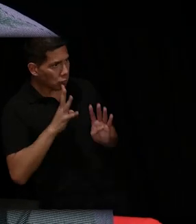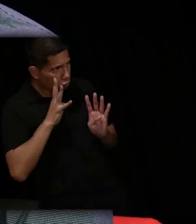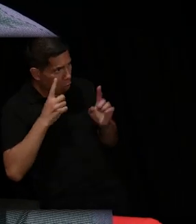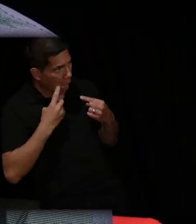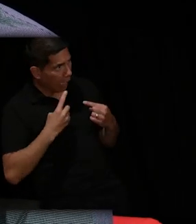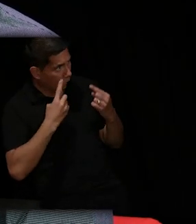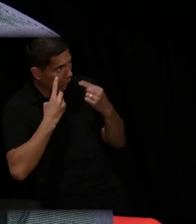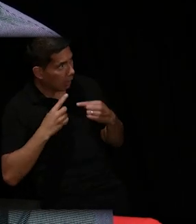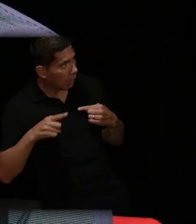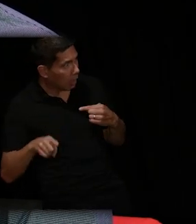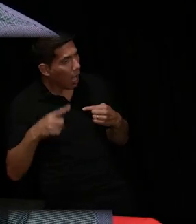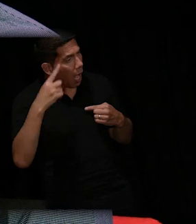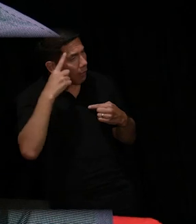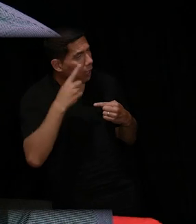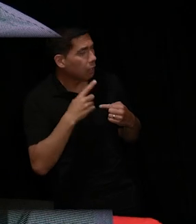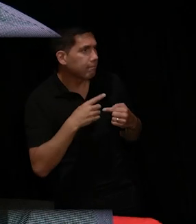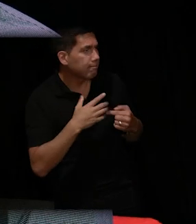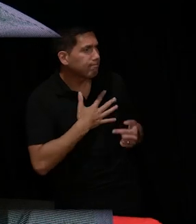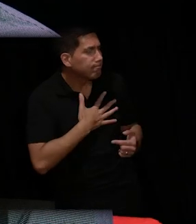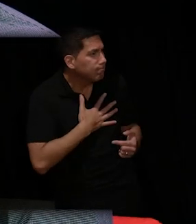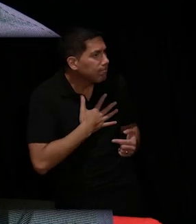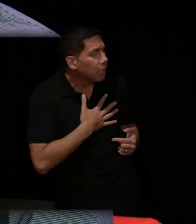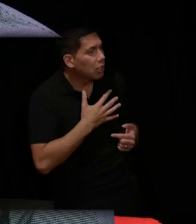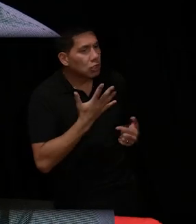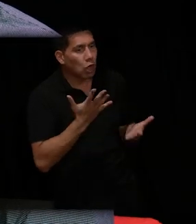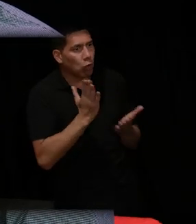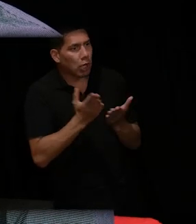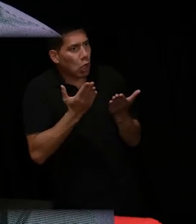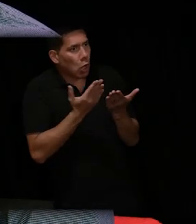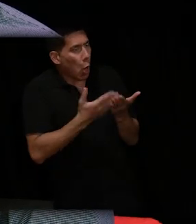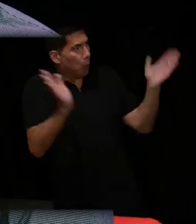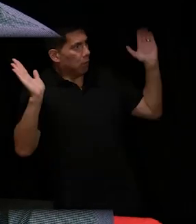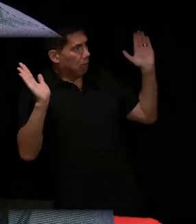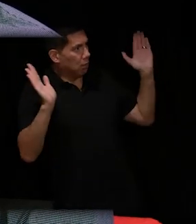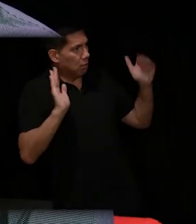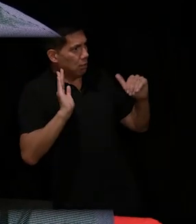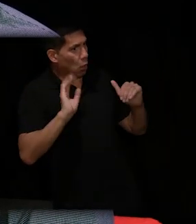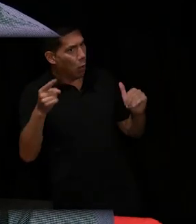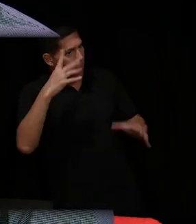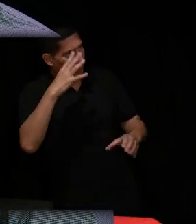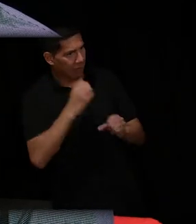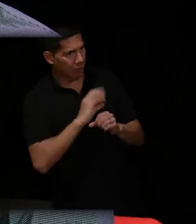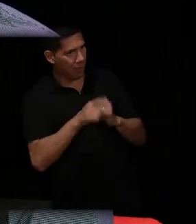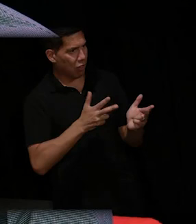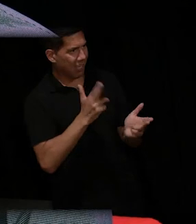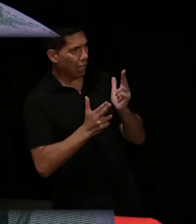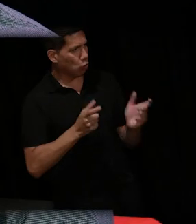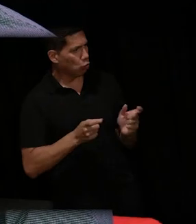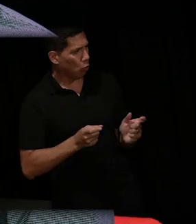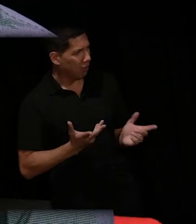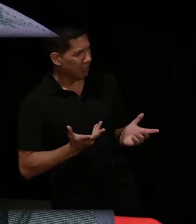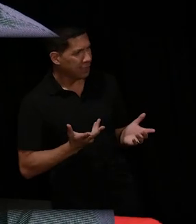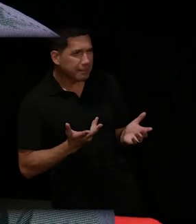think he was pretty open about his thoughts on gun control and the way the